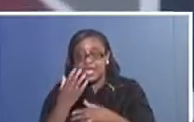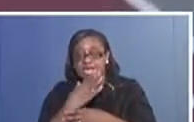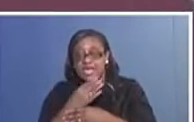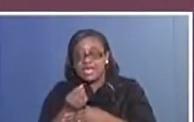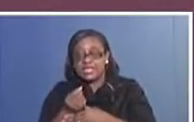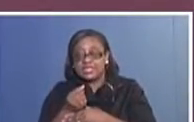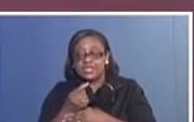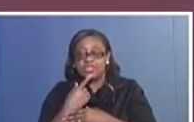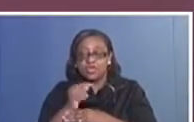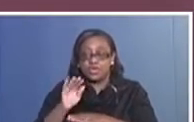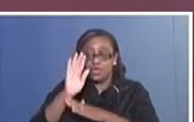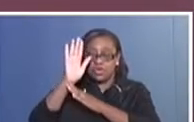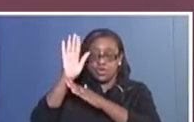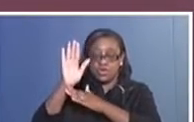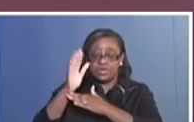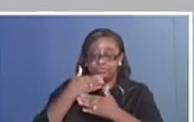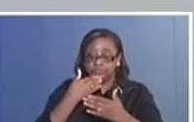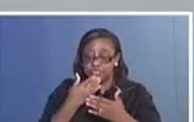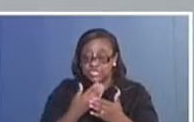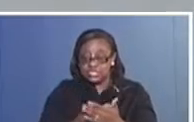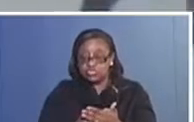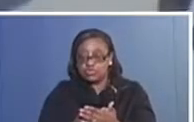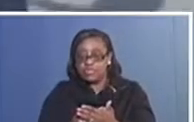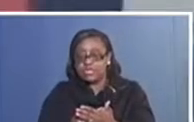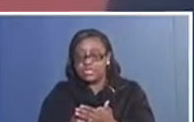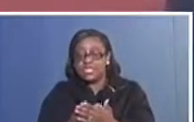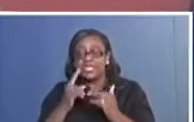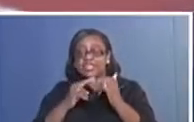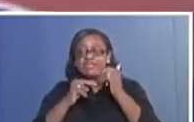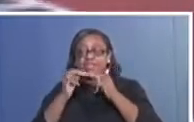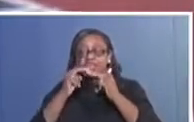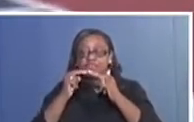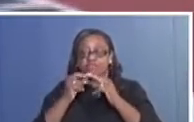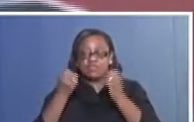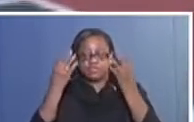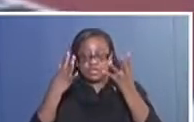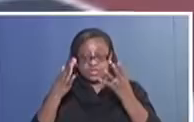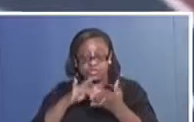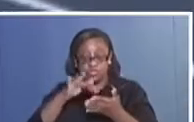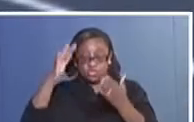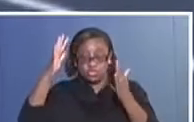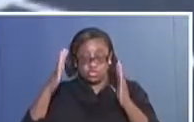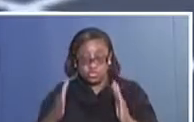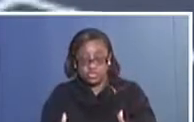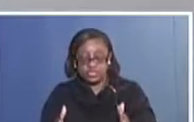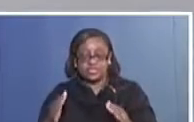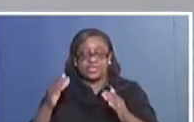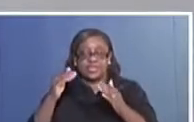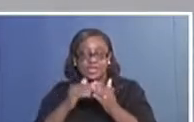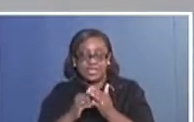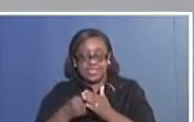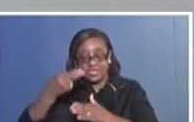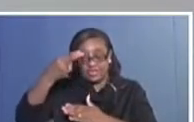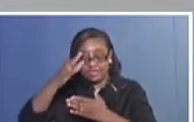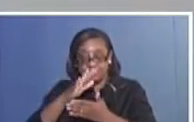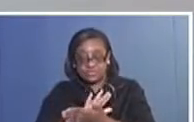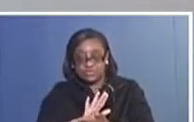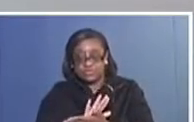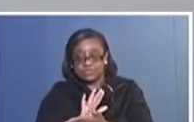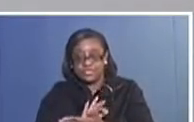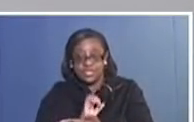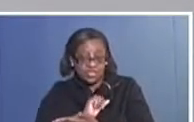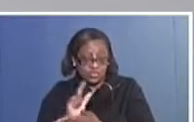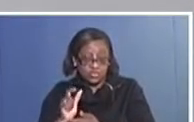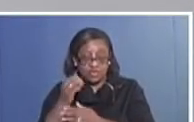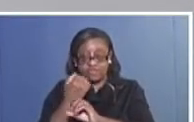the basketball court has been instrumental in the holistic development of hundreds of students at the island's only government high school. And that's been a